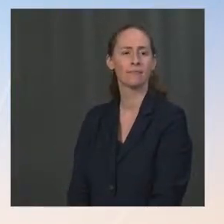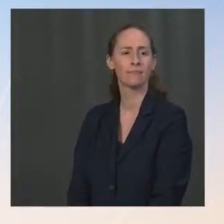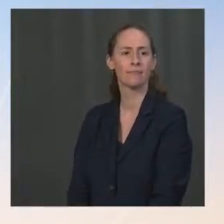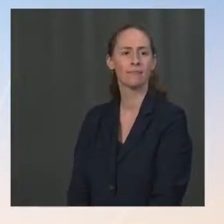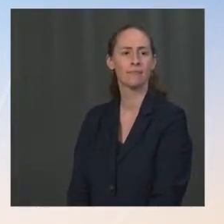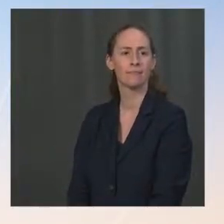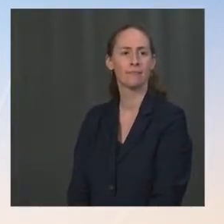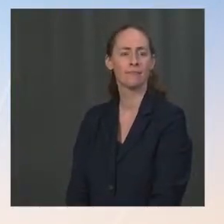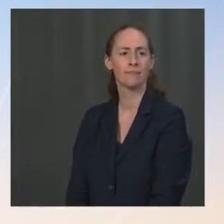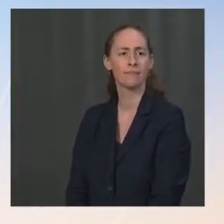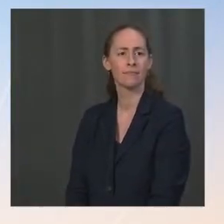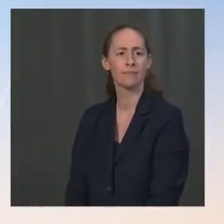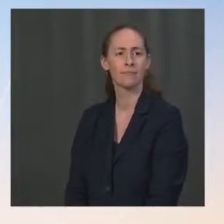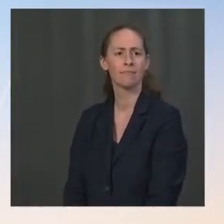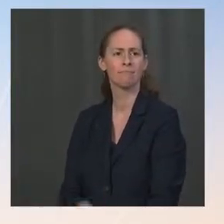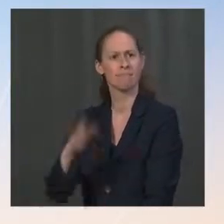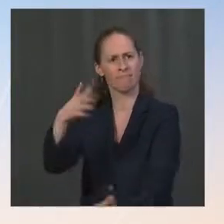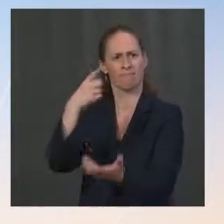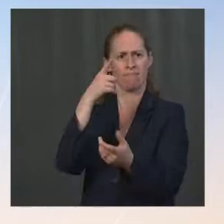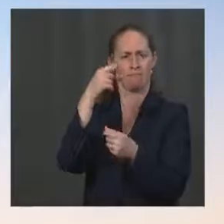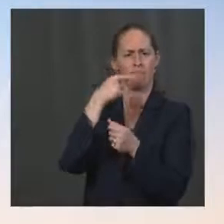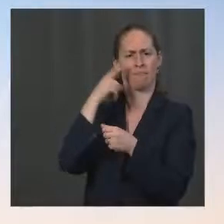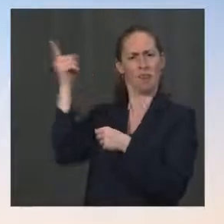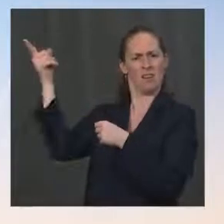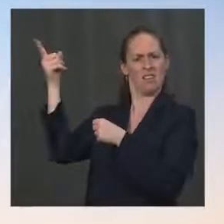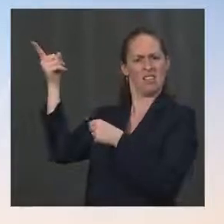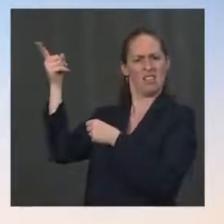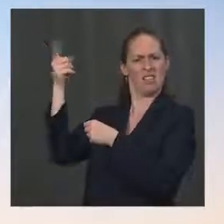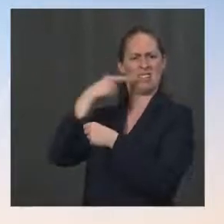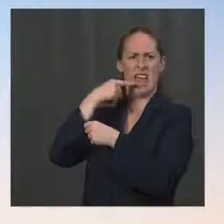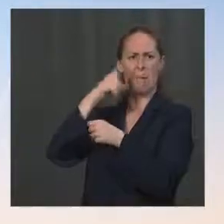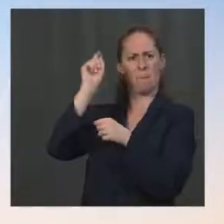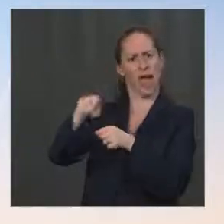says. The Democratic Congressman Seth